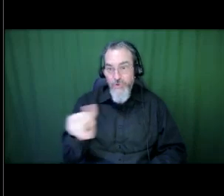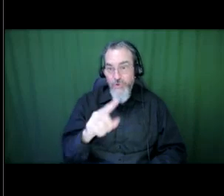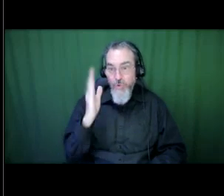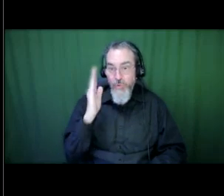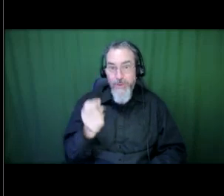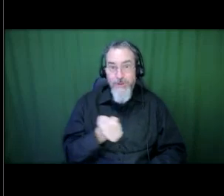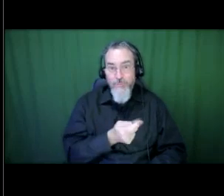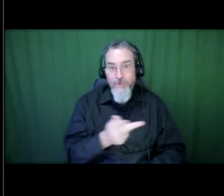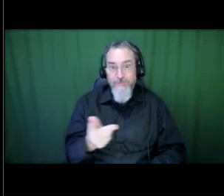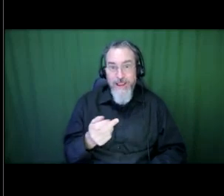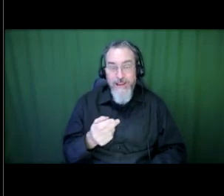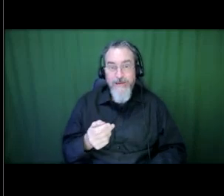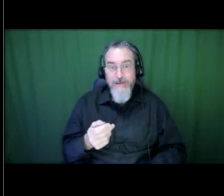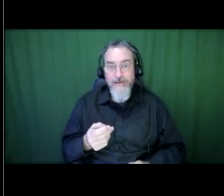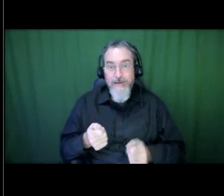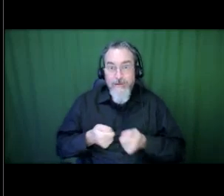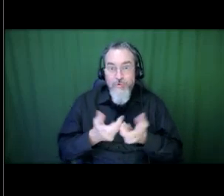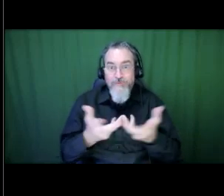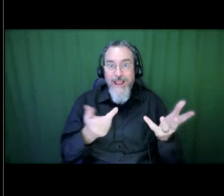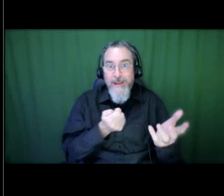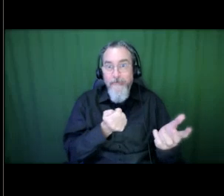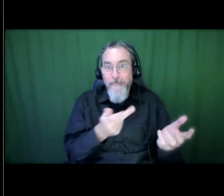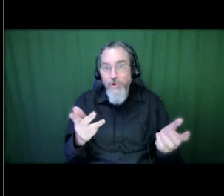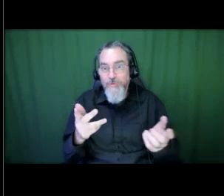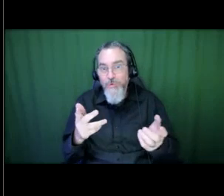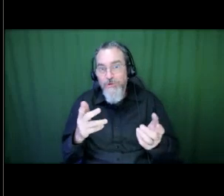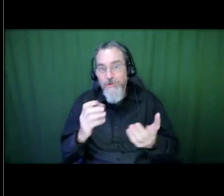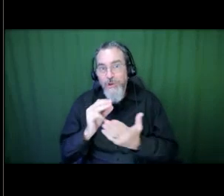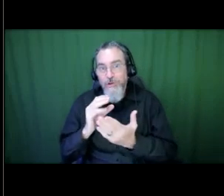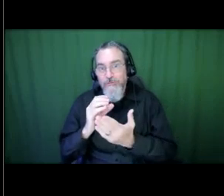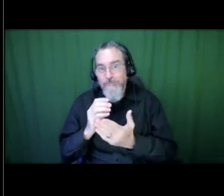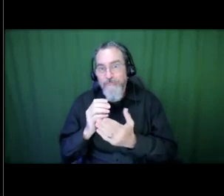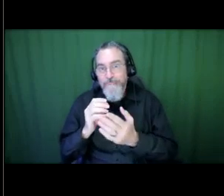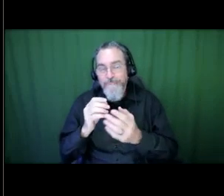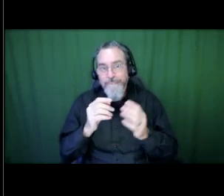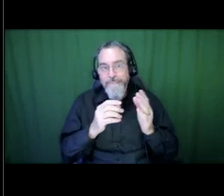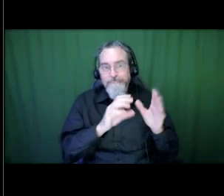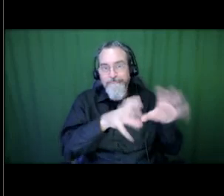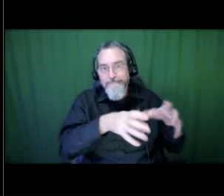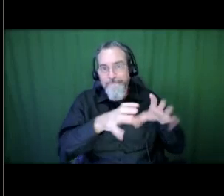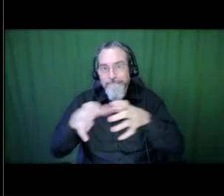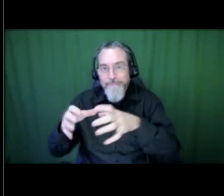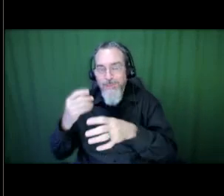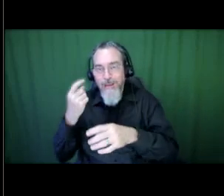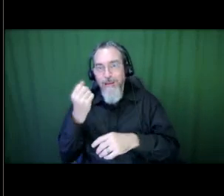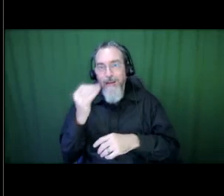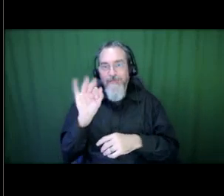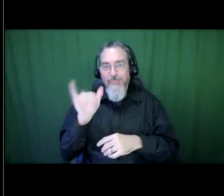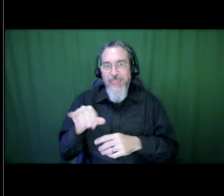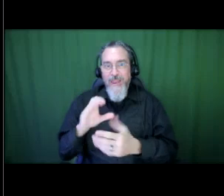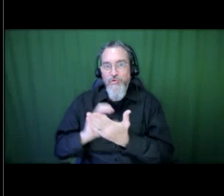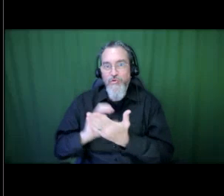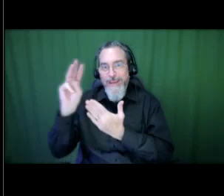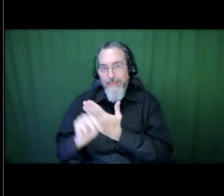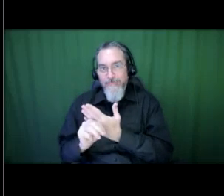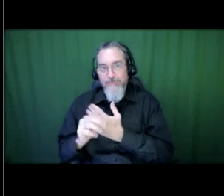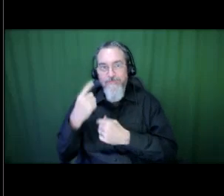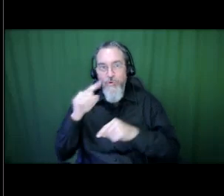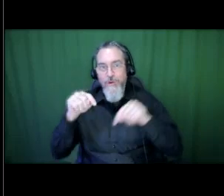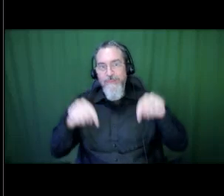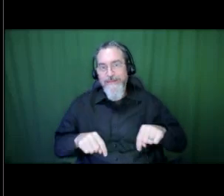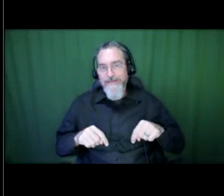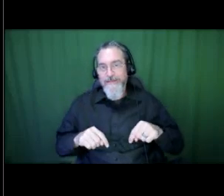of curriculum to be inclusive of the multiple tribal entities partnering through this initiative? In other